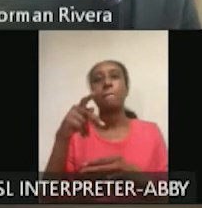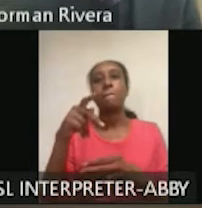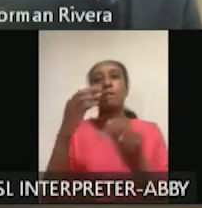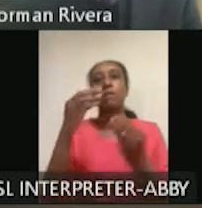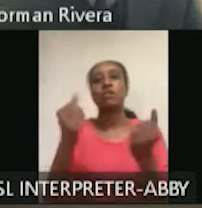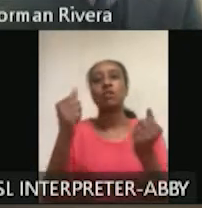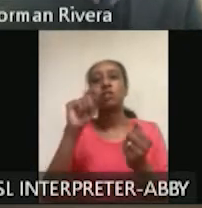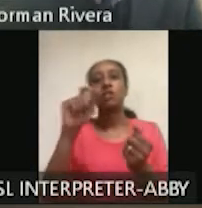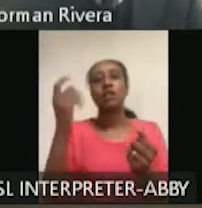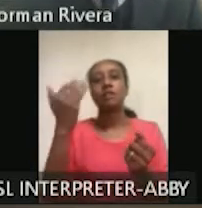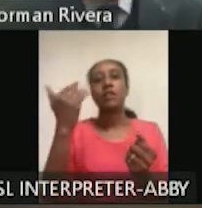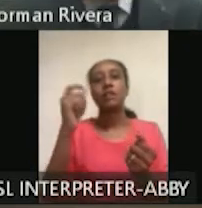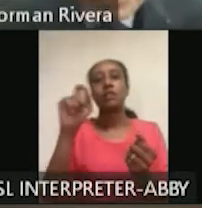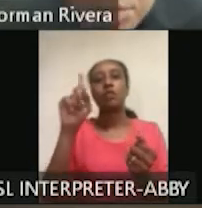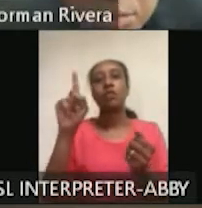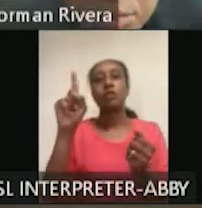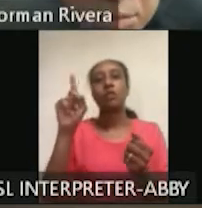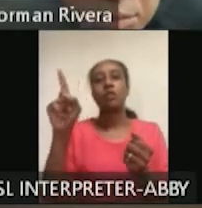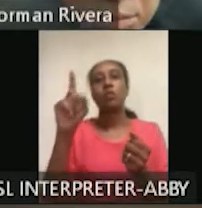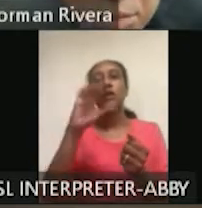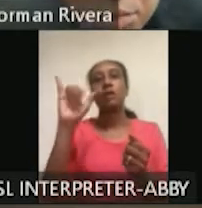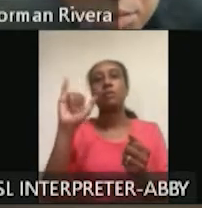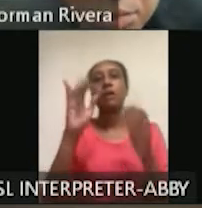15-111 and adopted by the Planning Board on